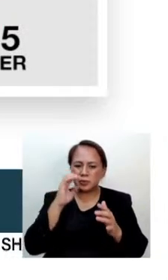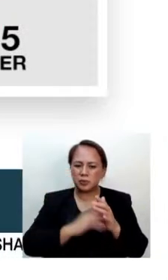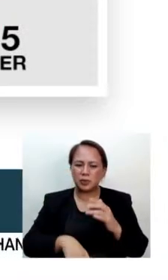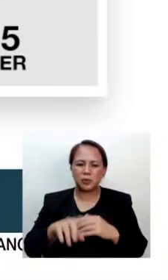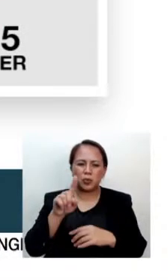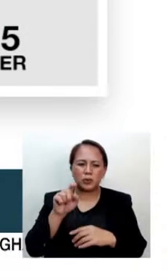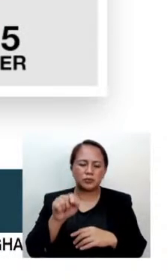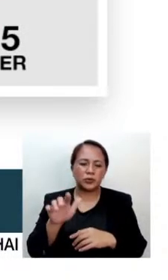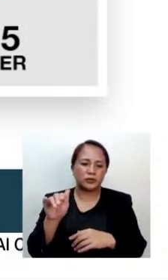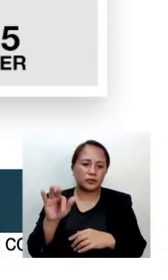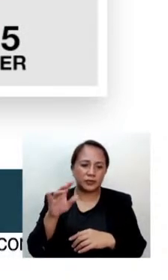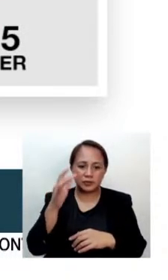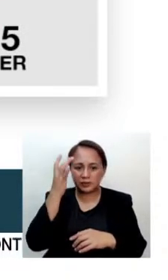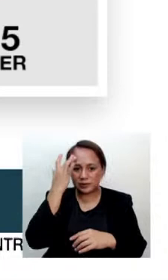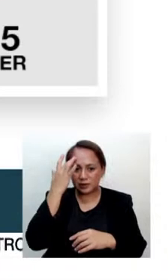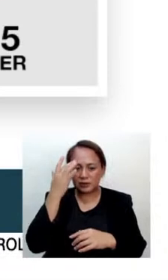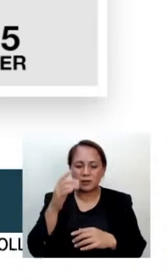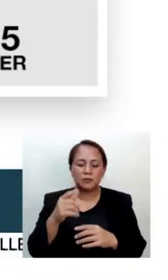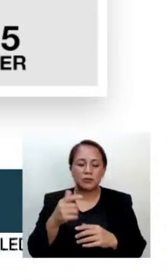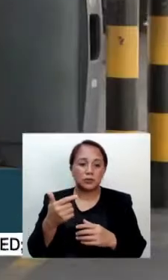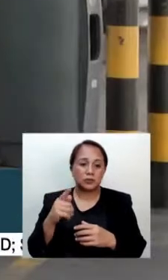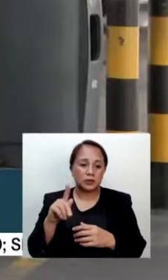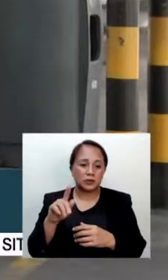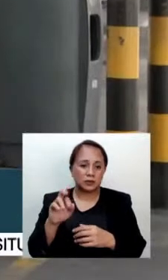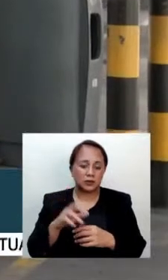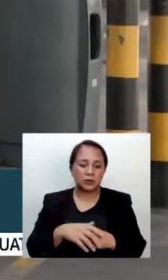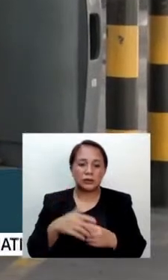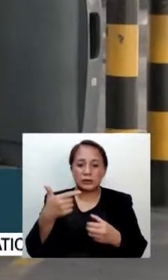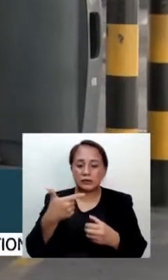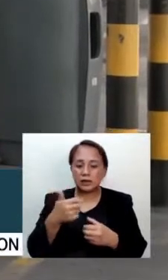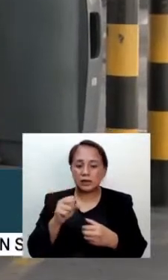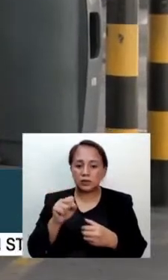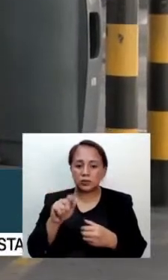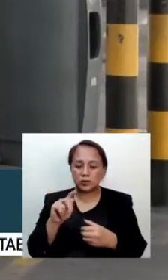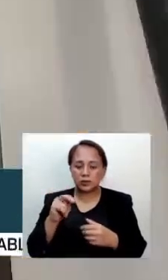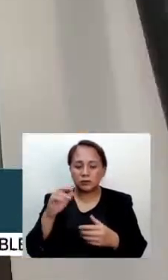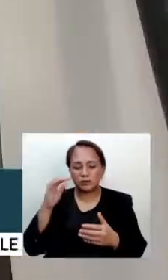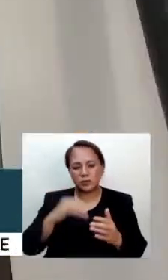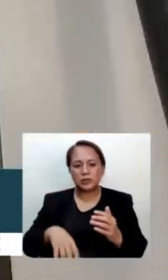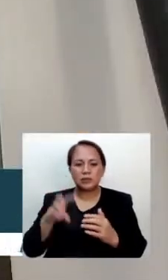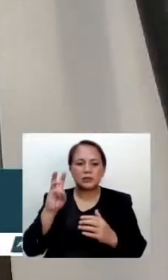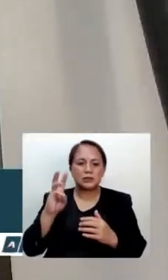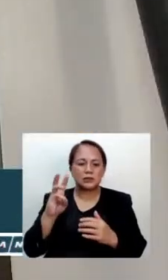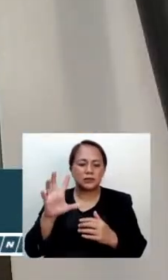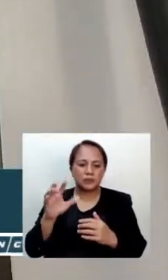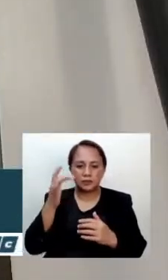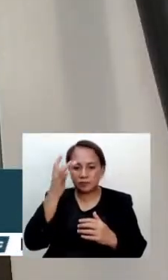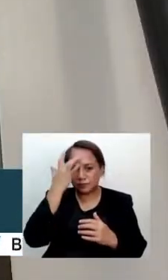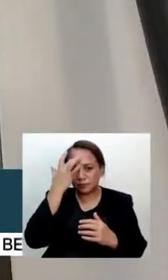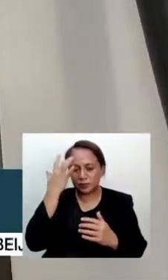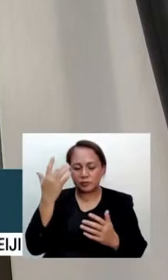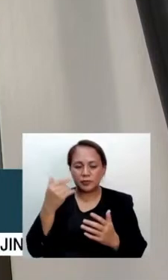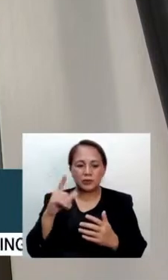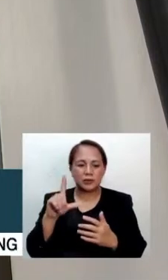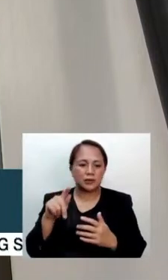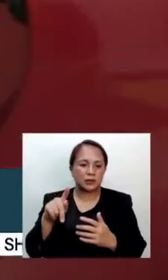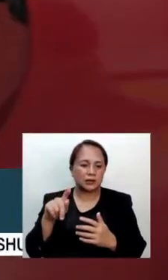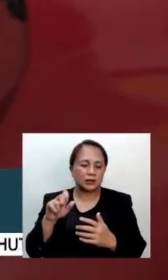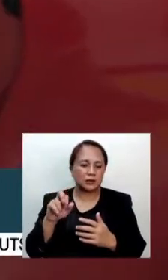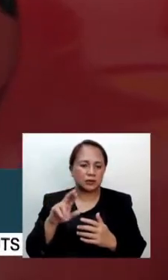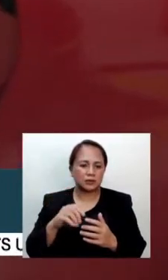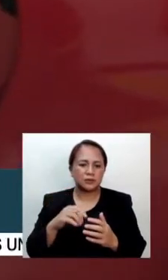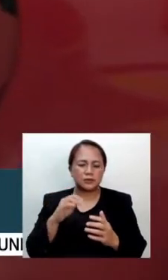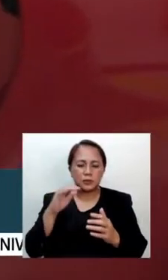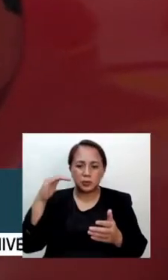and 15 centavos per liter, while gasoline prices will go down by 65 centavos per liter. The slight drop in